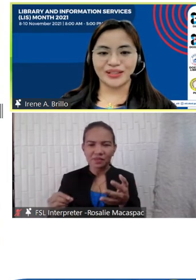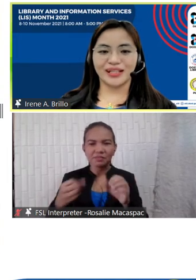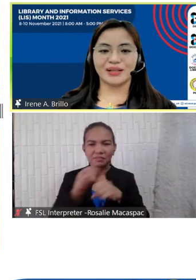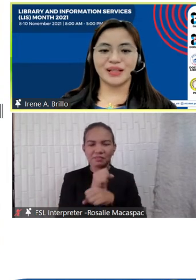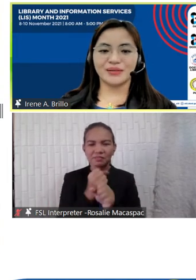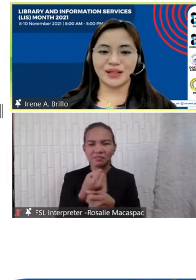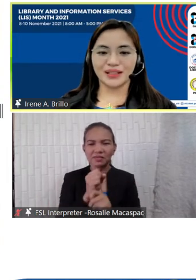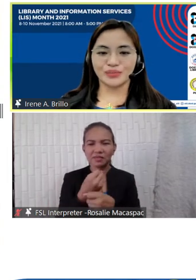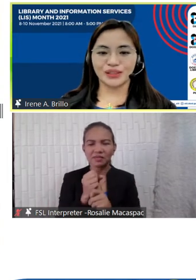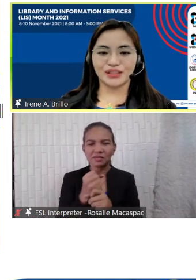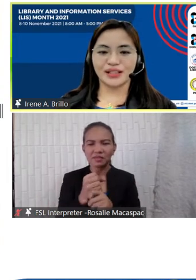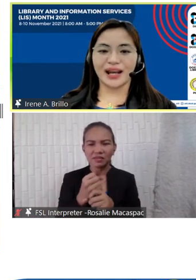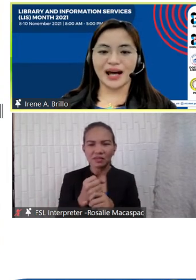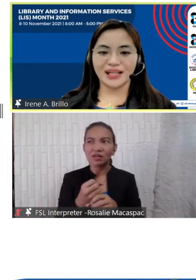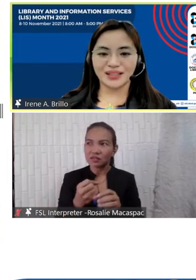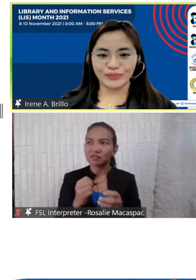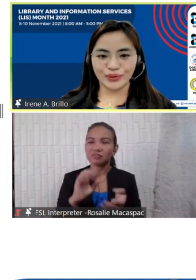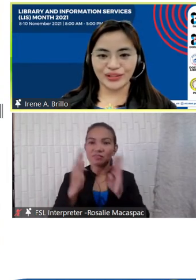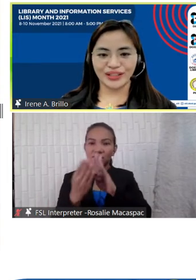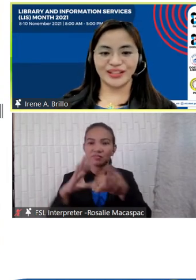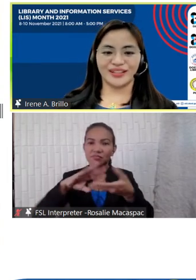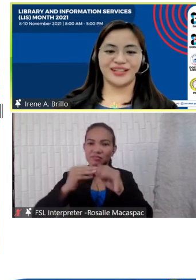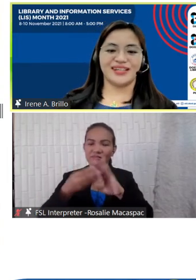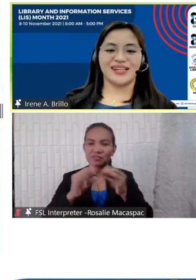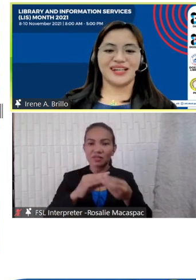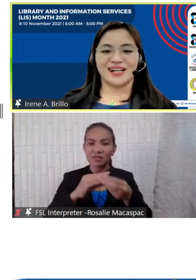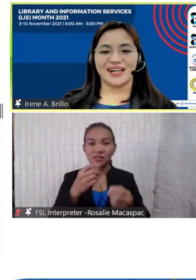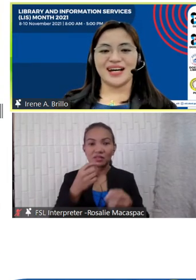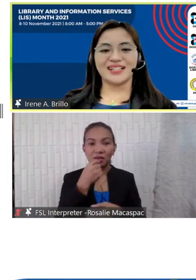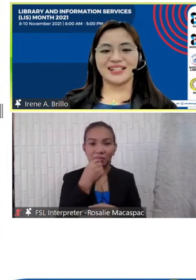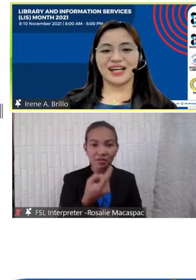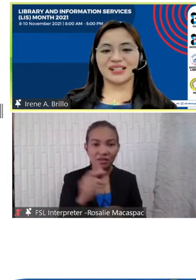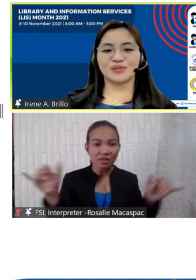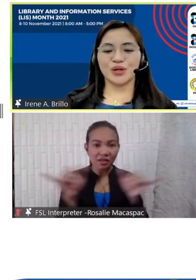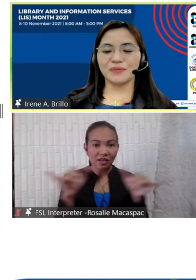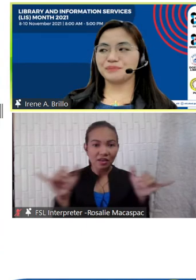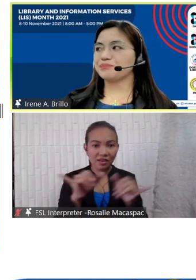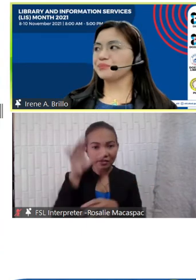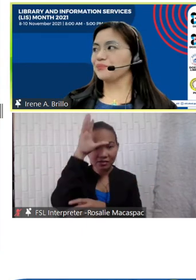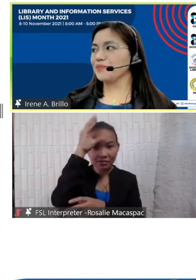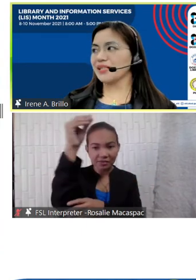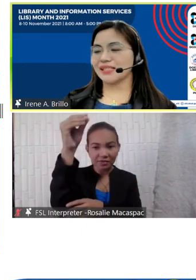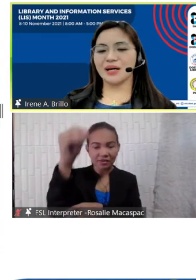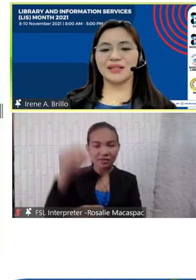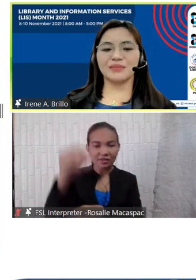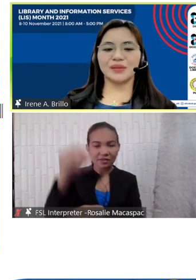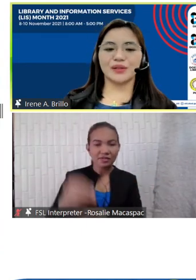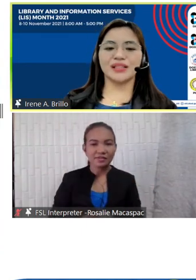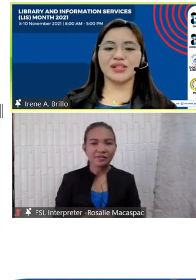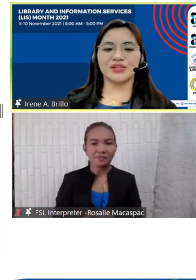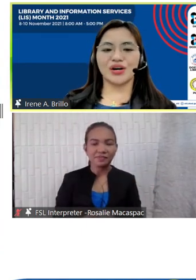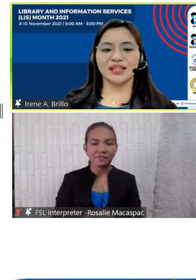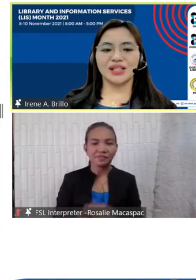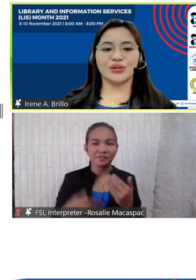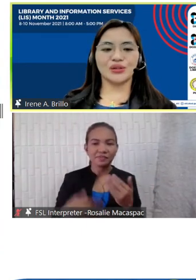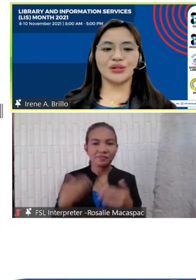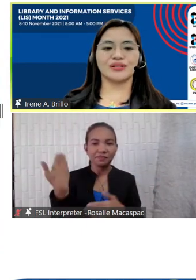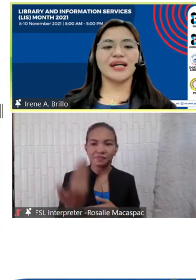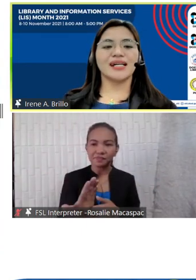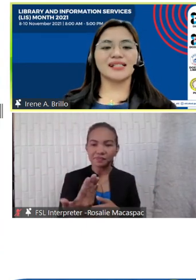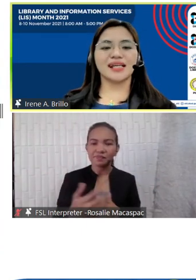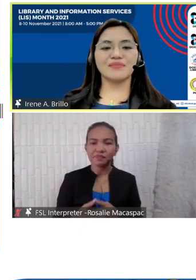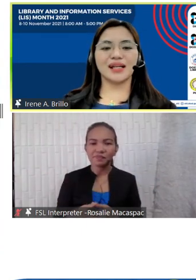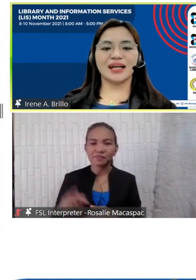kwento. Kaya may nabanggit po dito na like the boy. Ayan, next po. Sabi naman po ni Ronnie